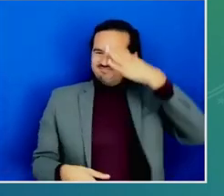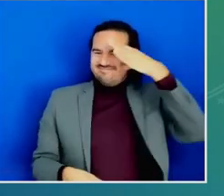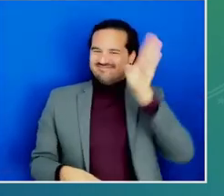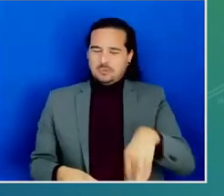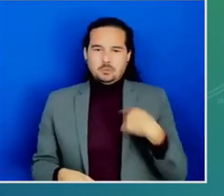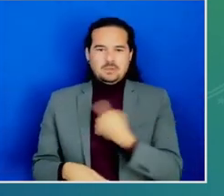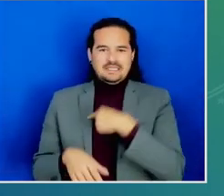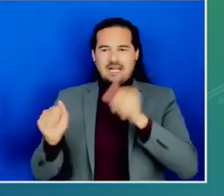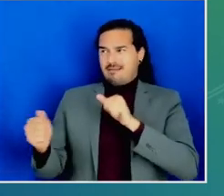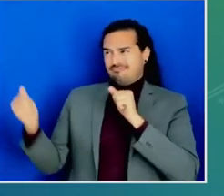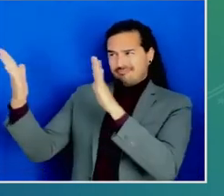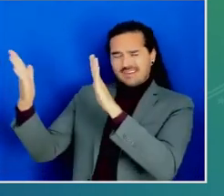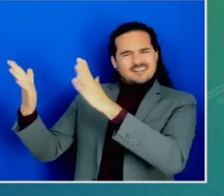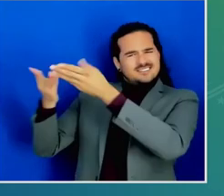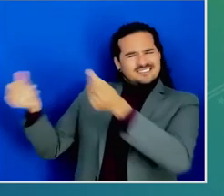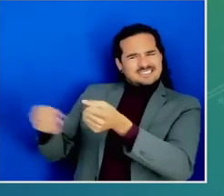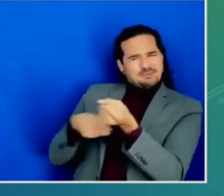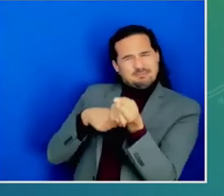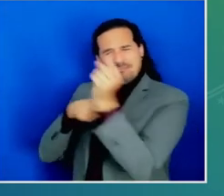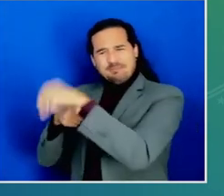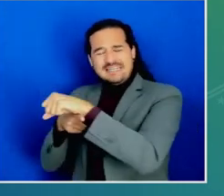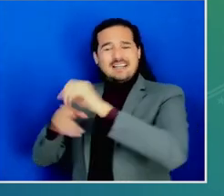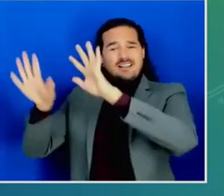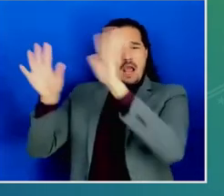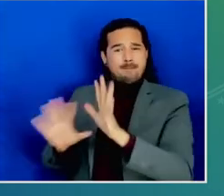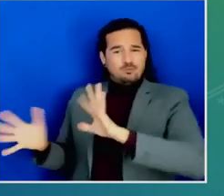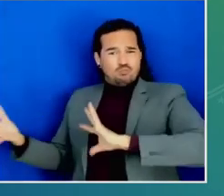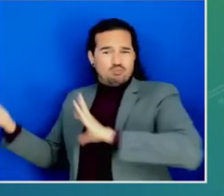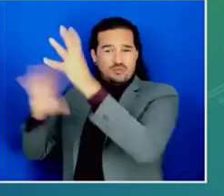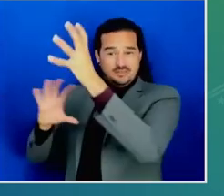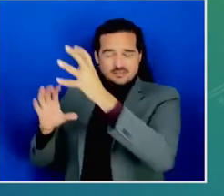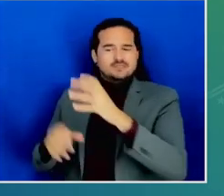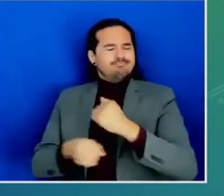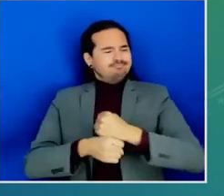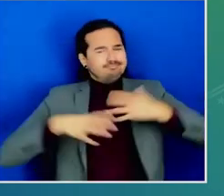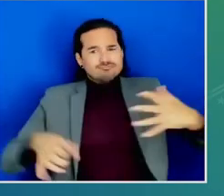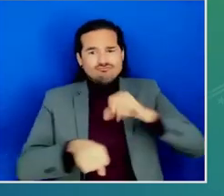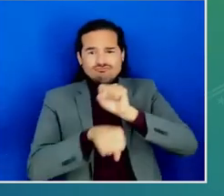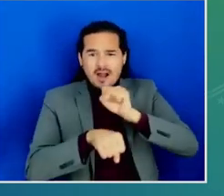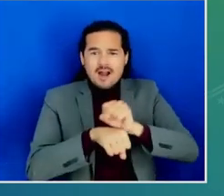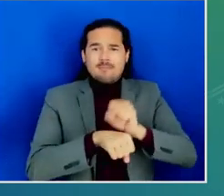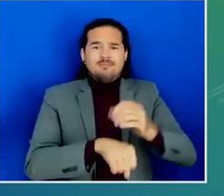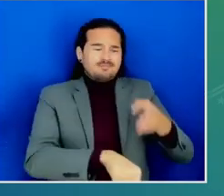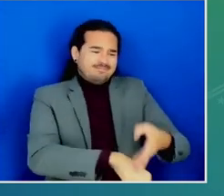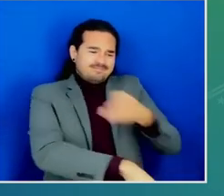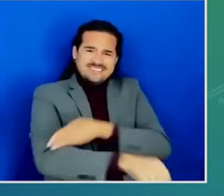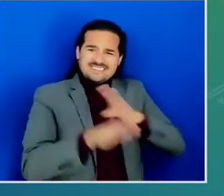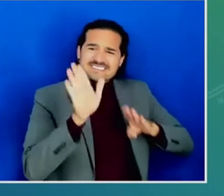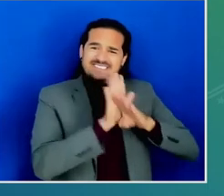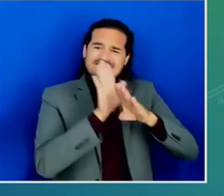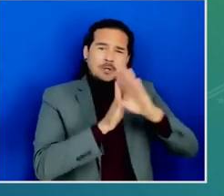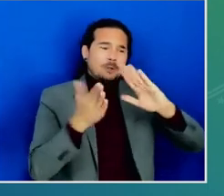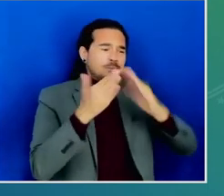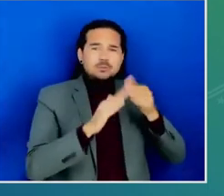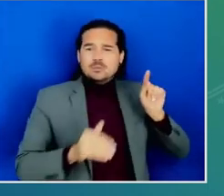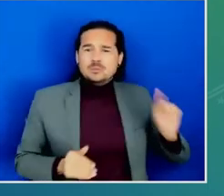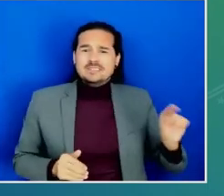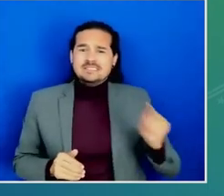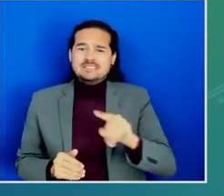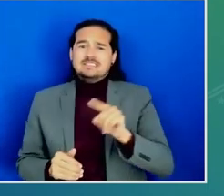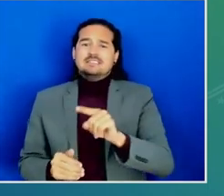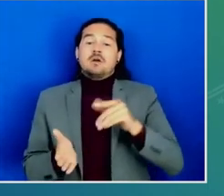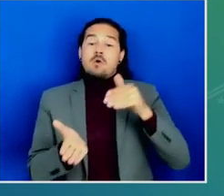he knows we can beat climate crisis and we can do it with jobs. He knows we can deliver environmental justice and revitalize communities as well.